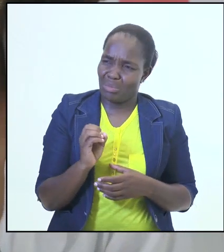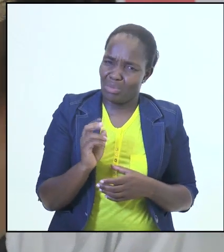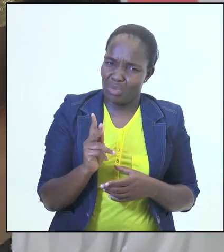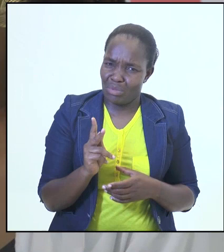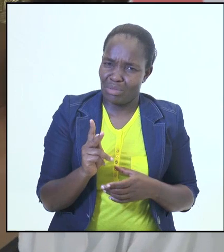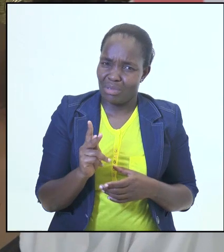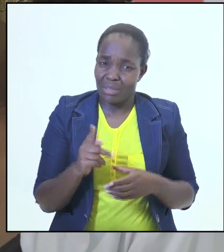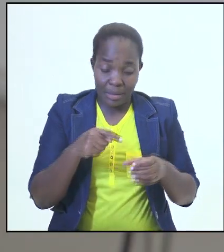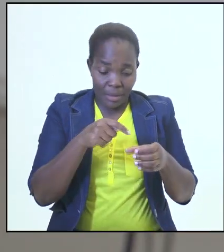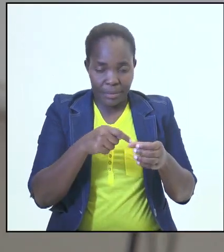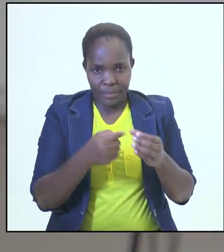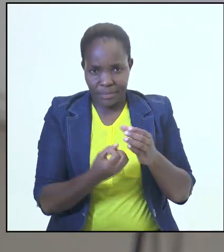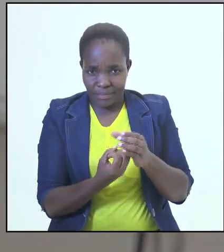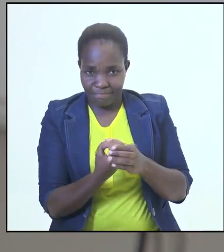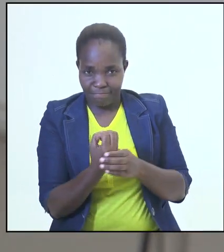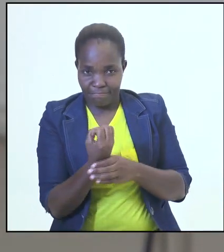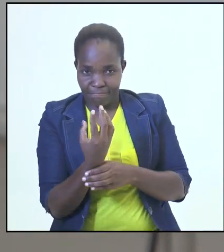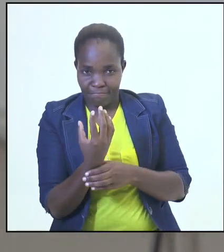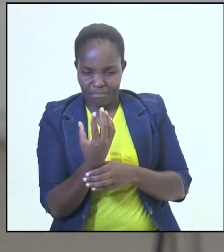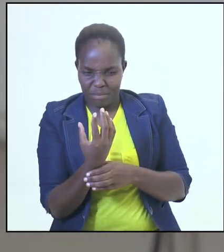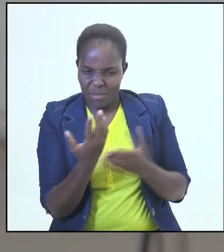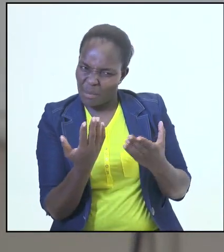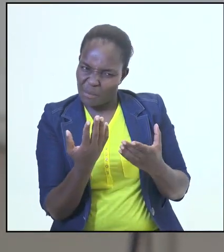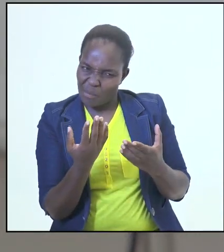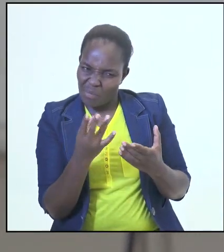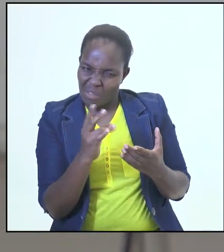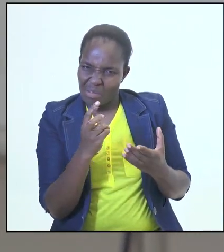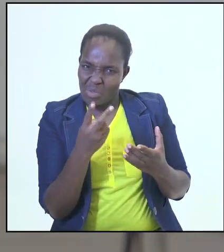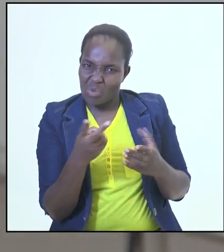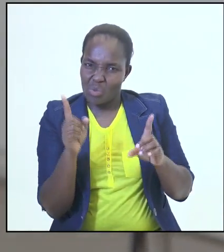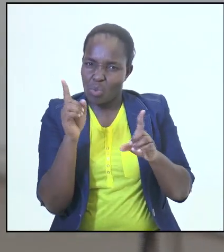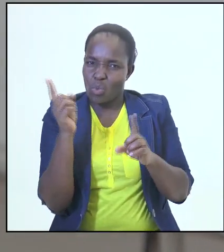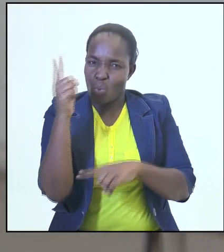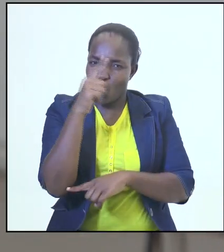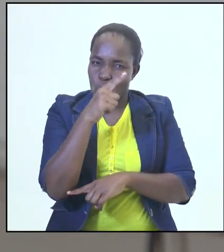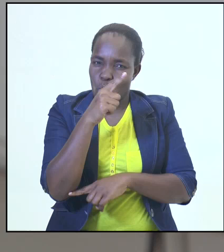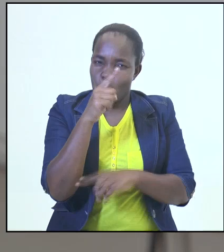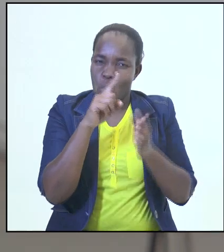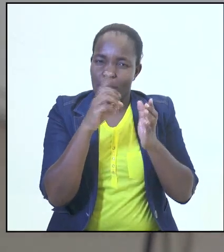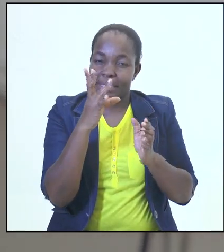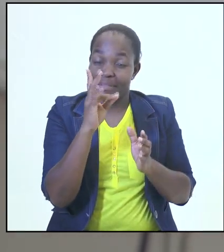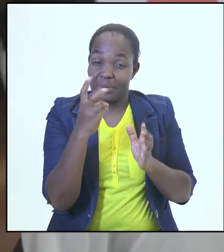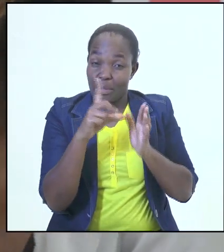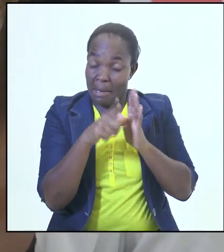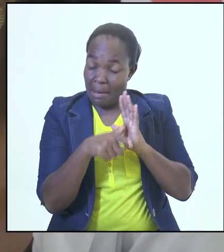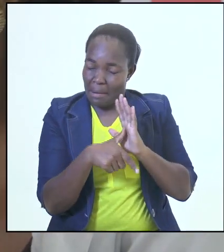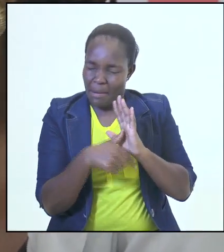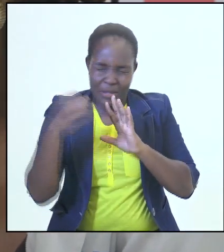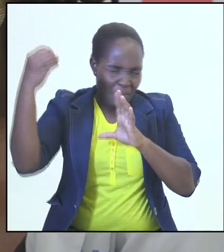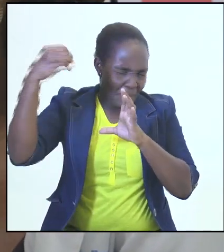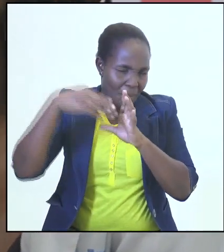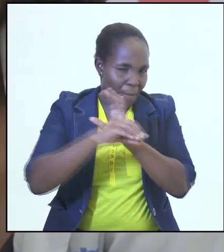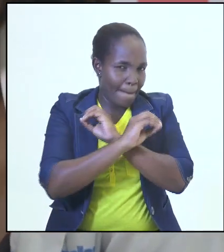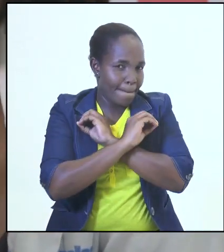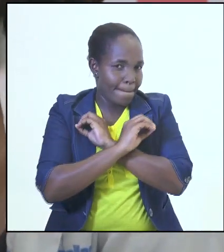See, this plant has spent 3 days or 72 hours in this dark bucket and therefore has not been exposed to